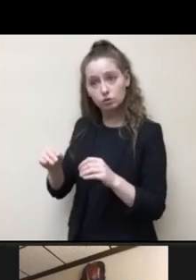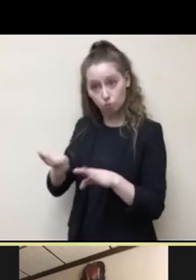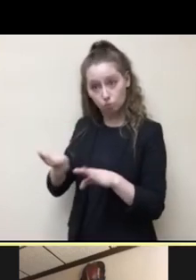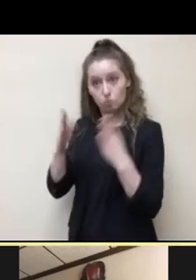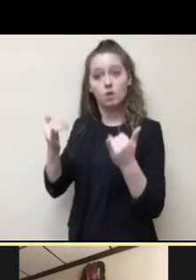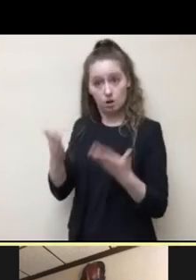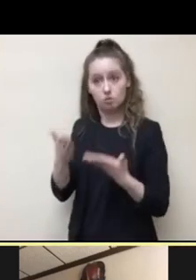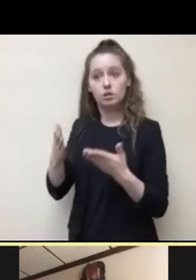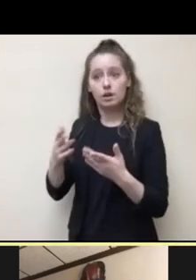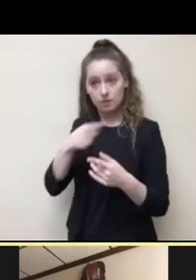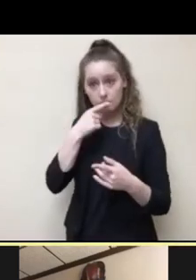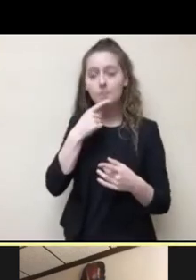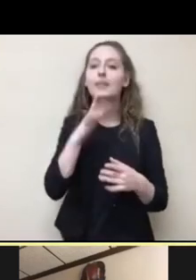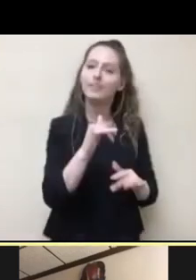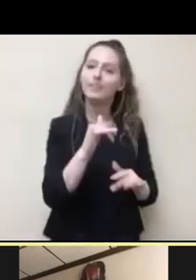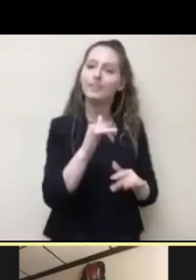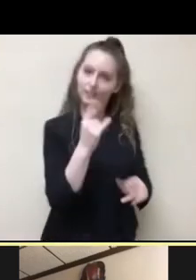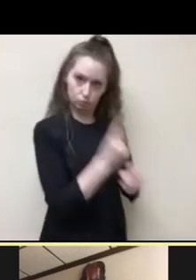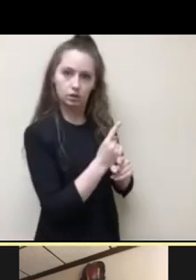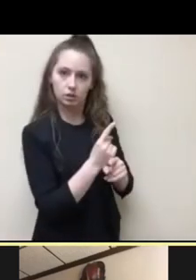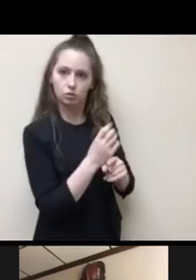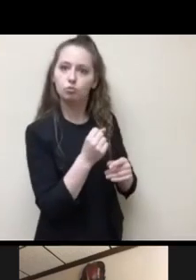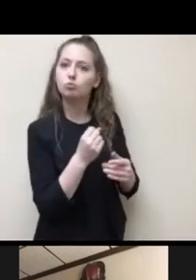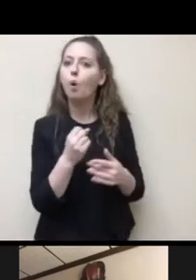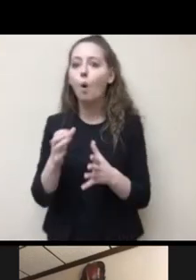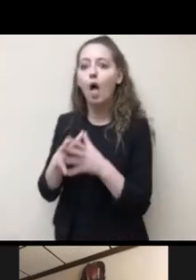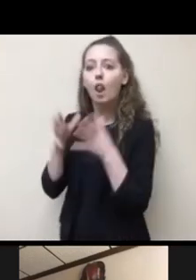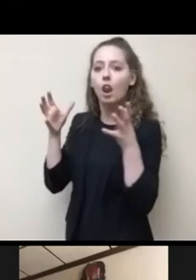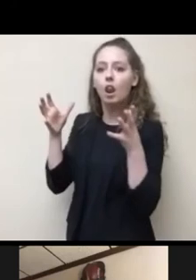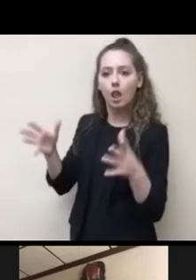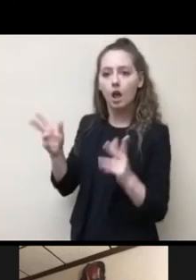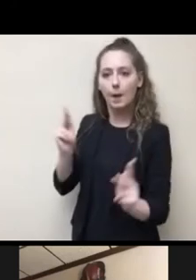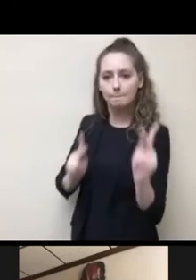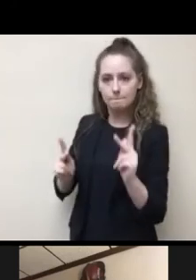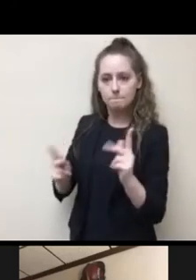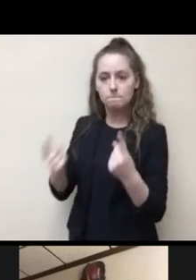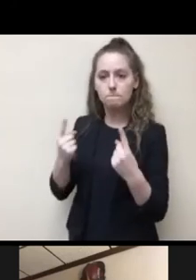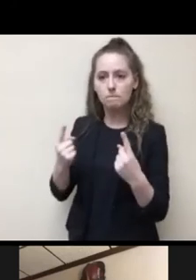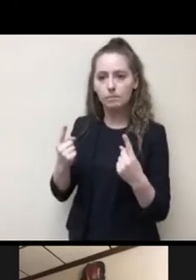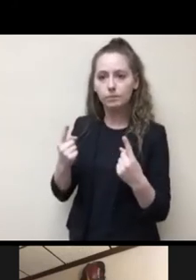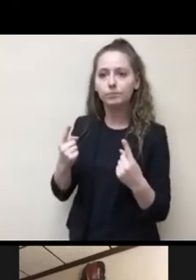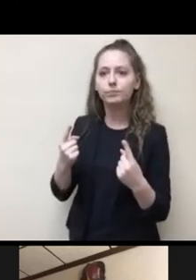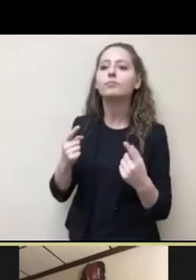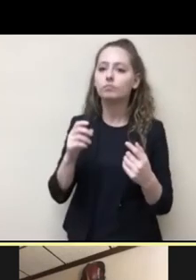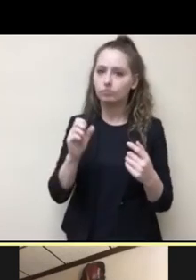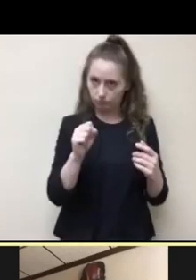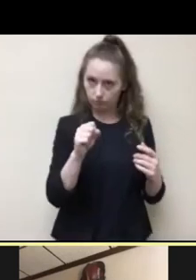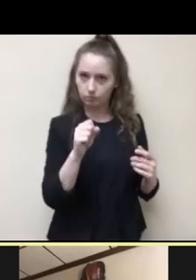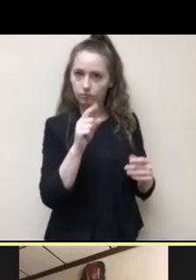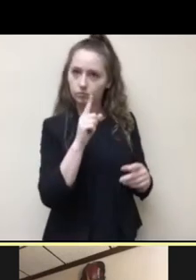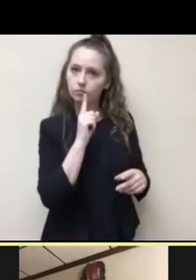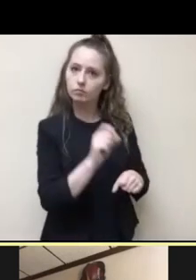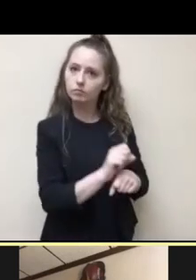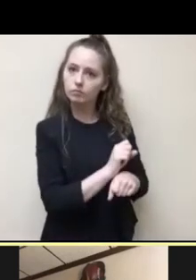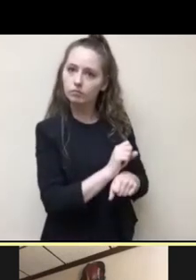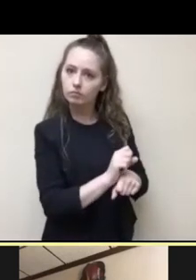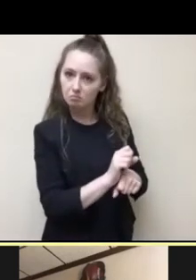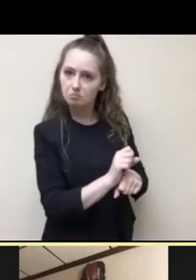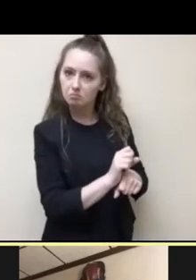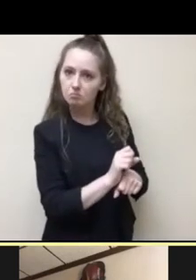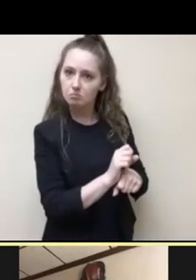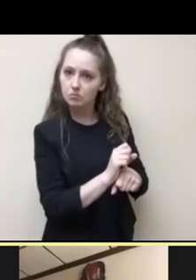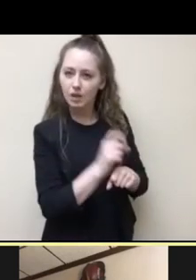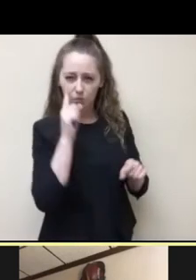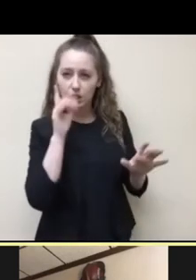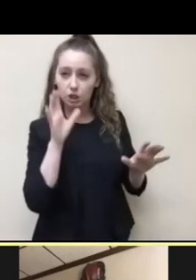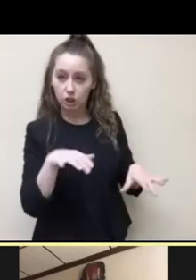That's correct. So a lot of people coming in to pay their fees and things as like that. As a matter of fact, there has been. We were pretty shocked. But